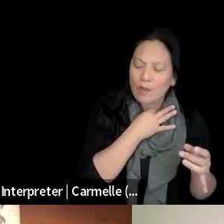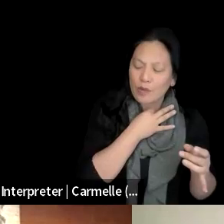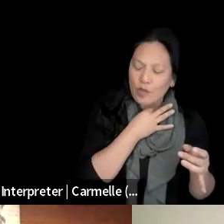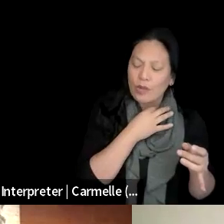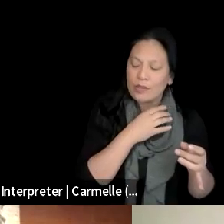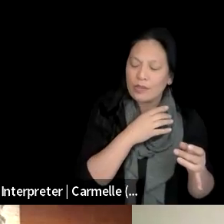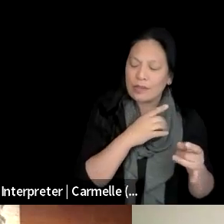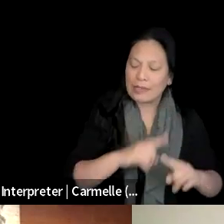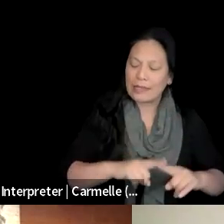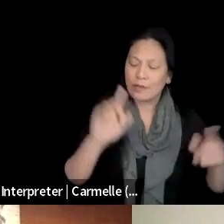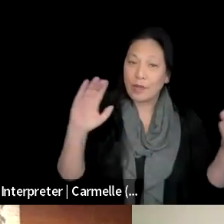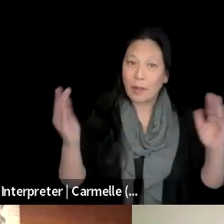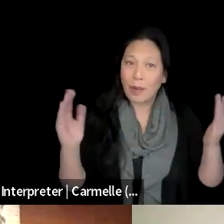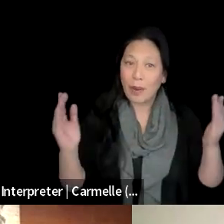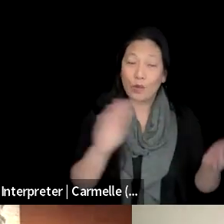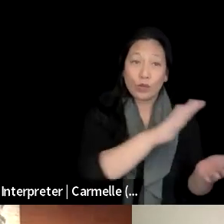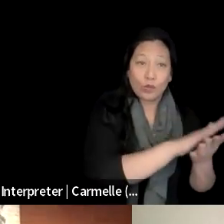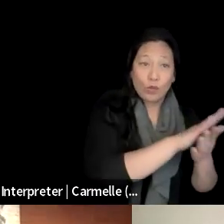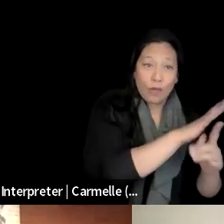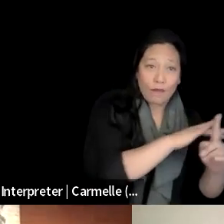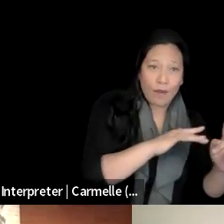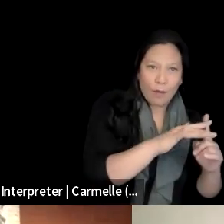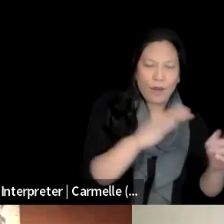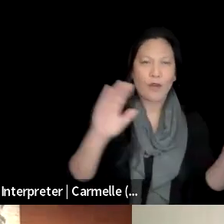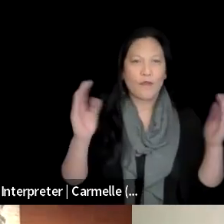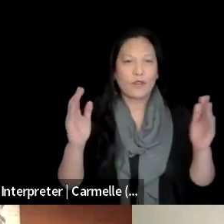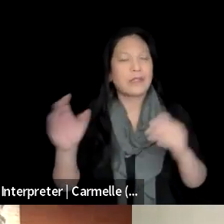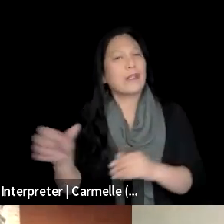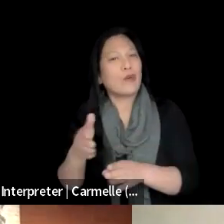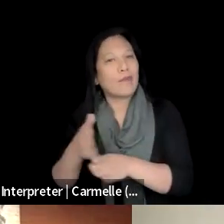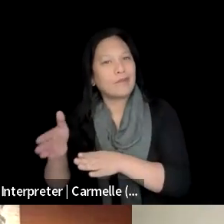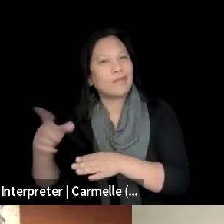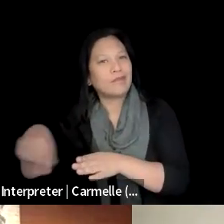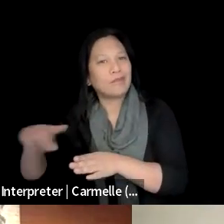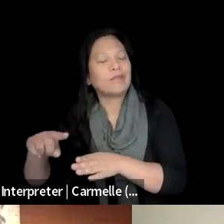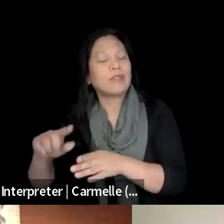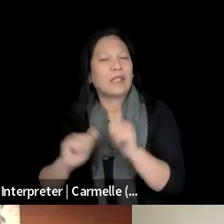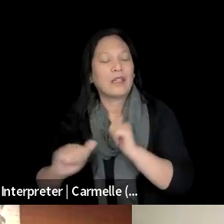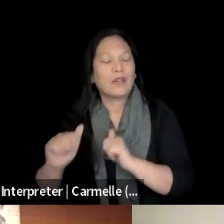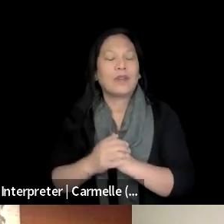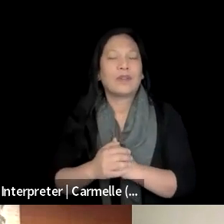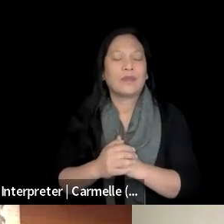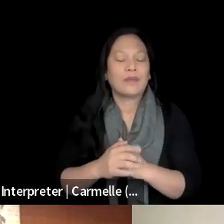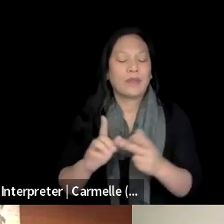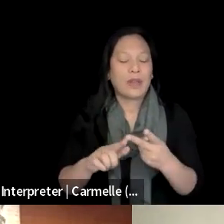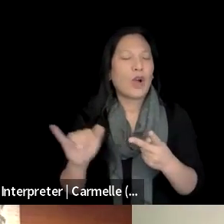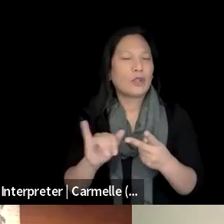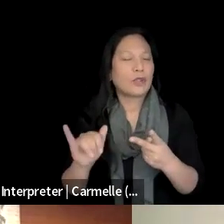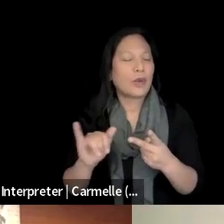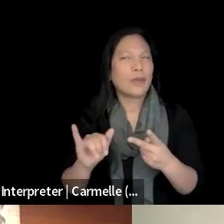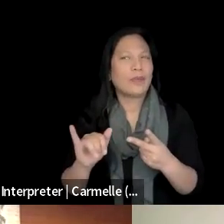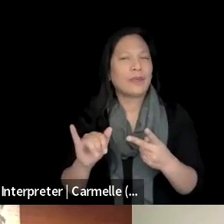school environment and you're making one of those agreements. I'm also curious about the theme of what is unsaid